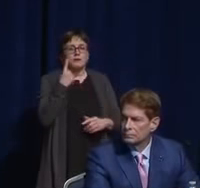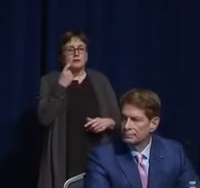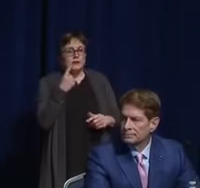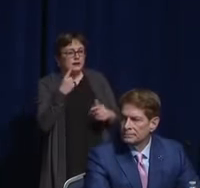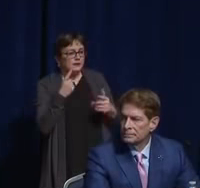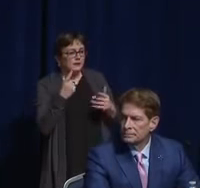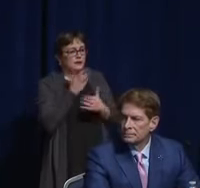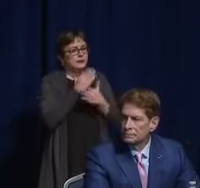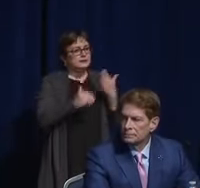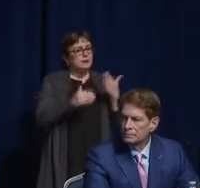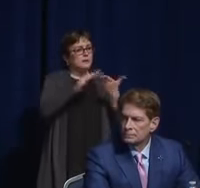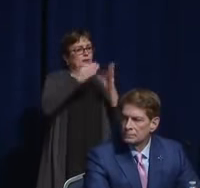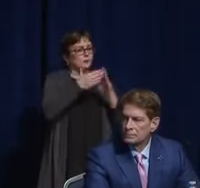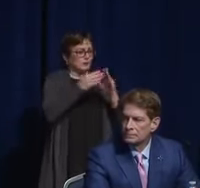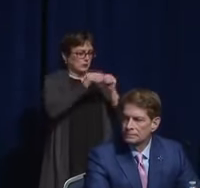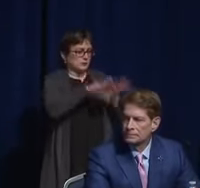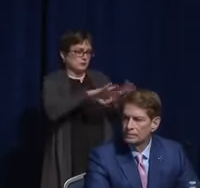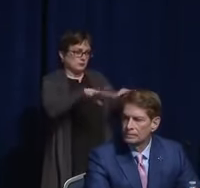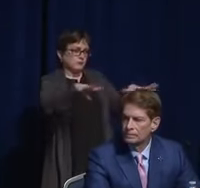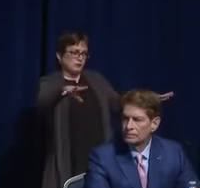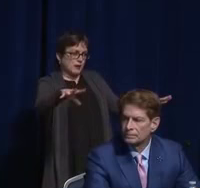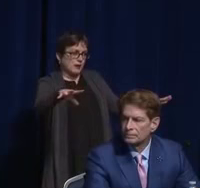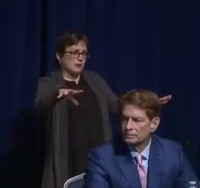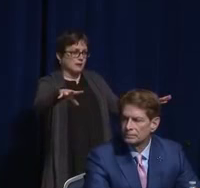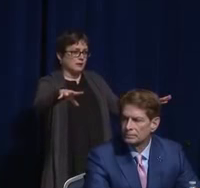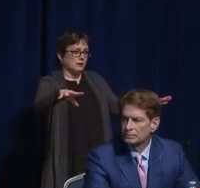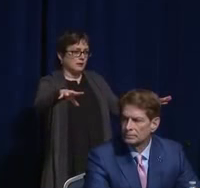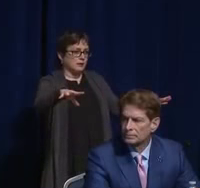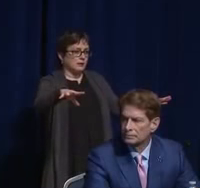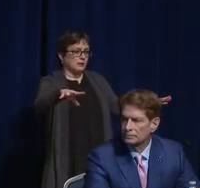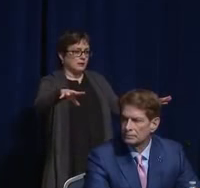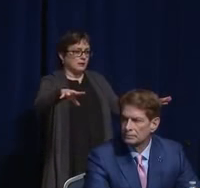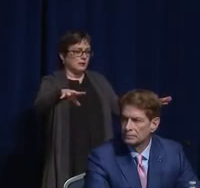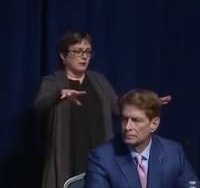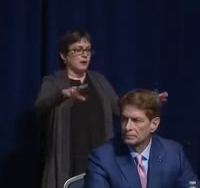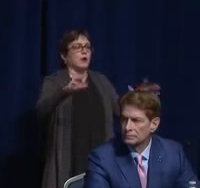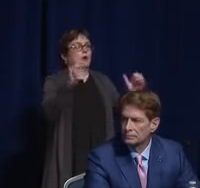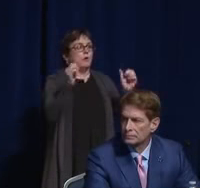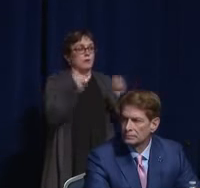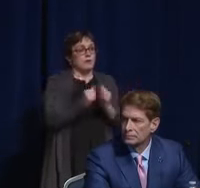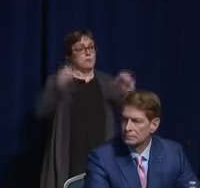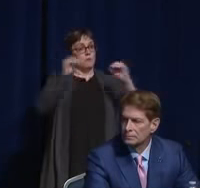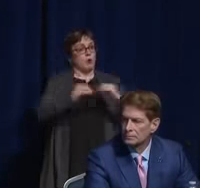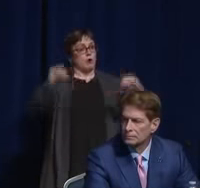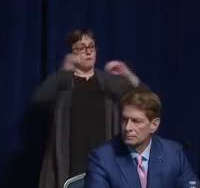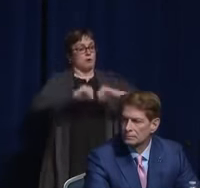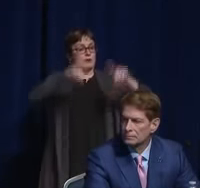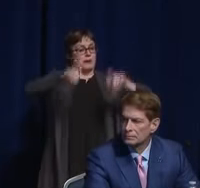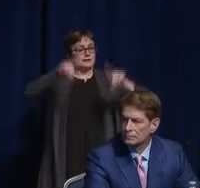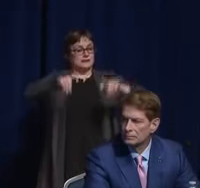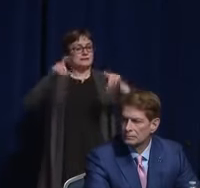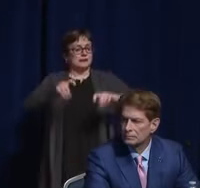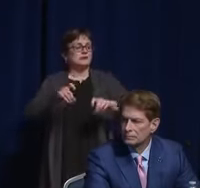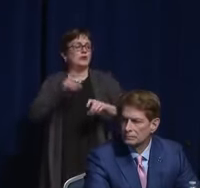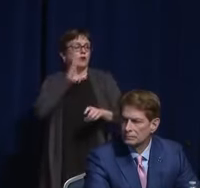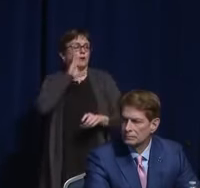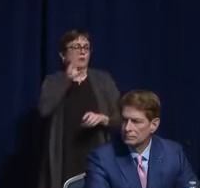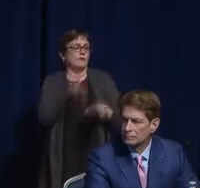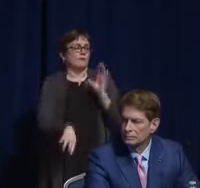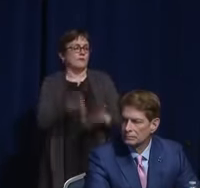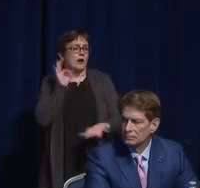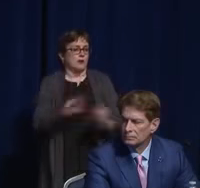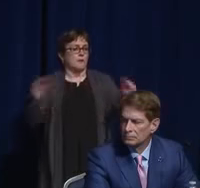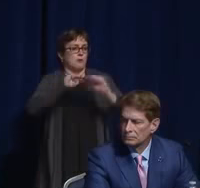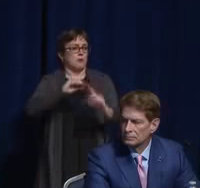some community spread with an aggressive expansion of testing, more on that later, we knew the number of